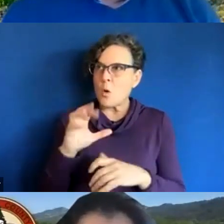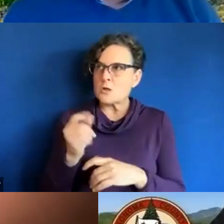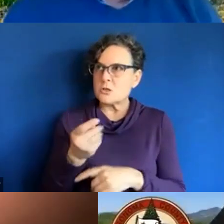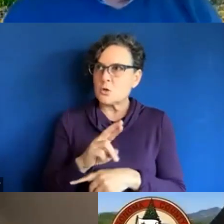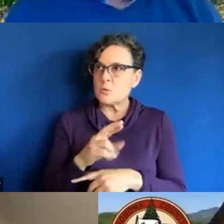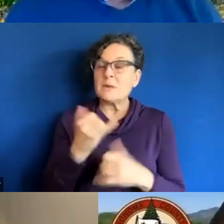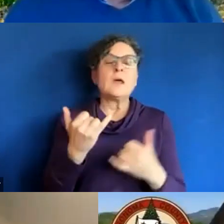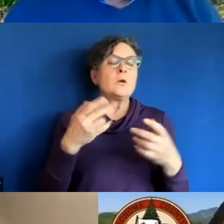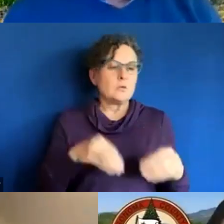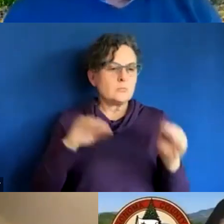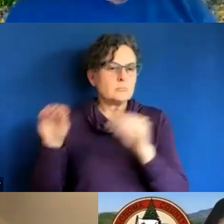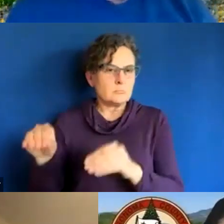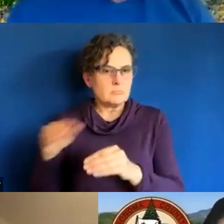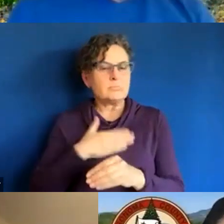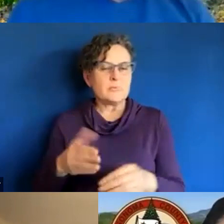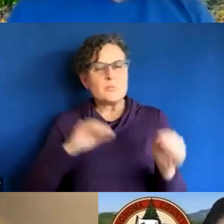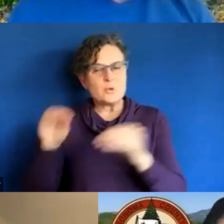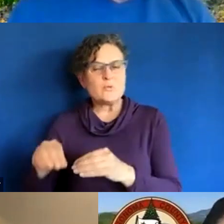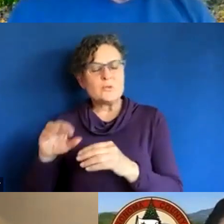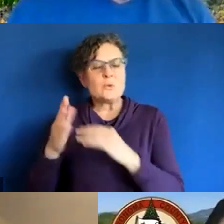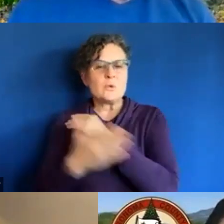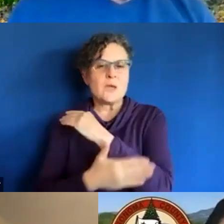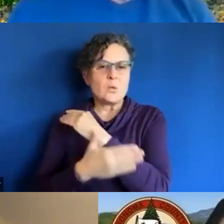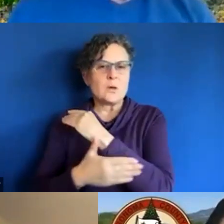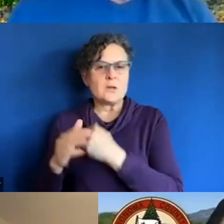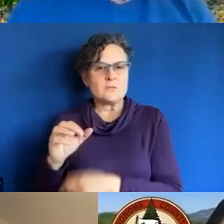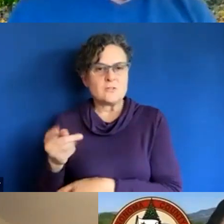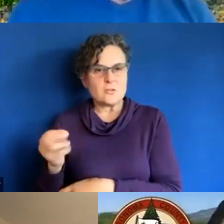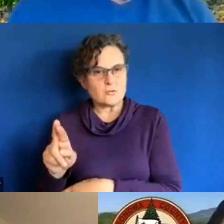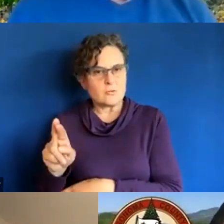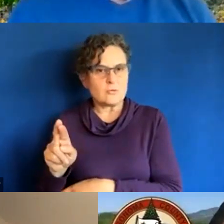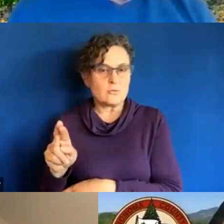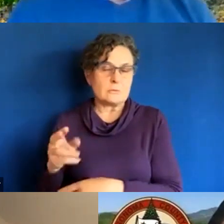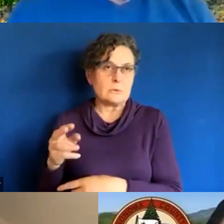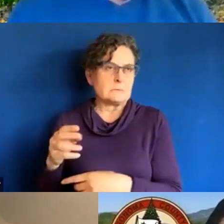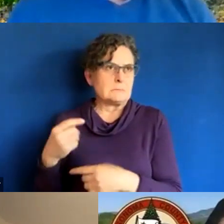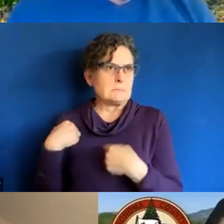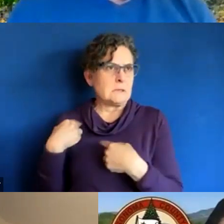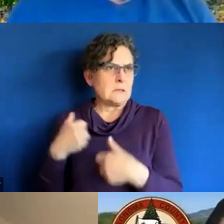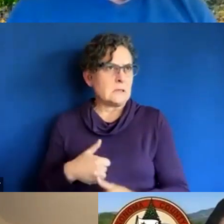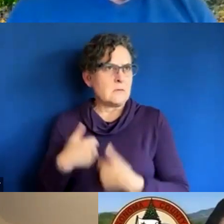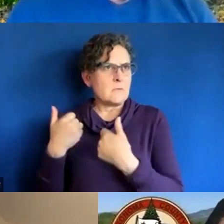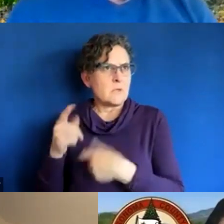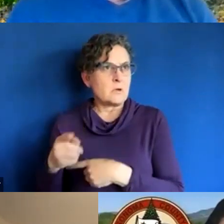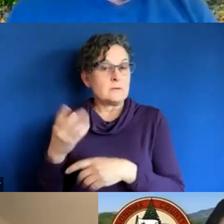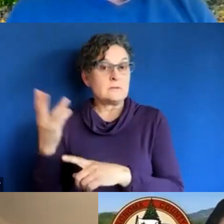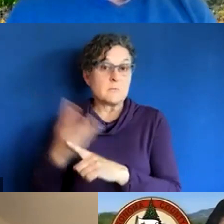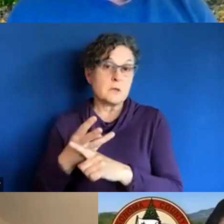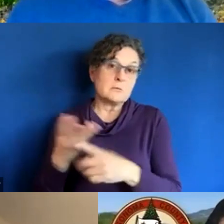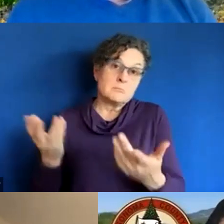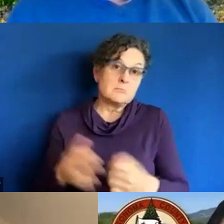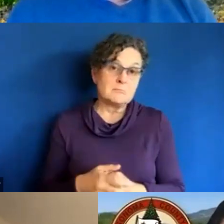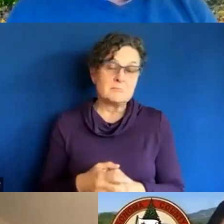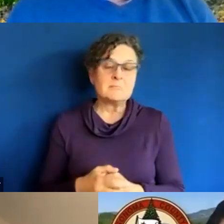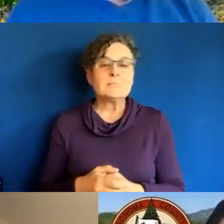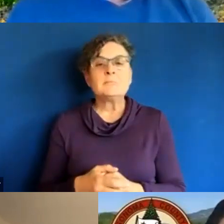shelter and has been for a year or 6 months, I guess now. So, I think